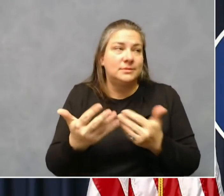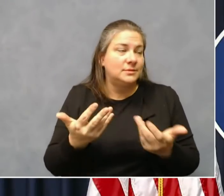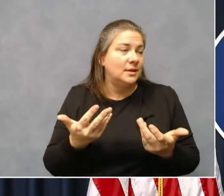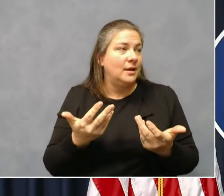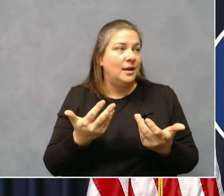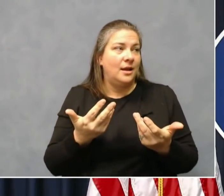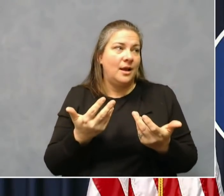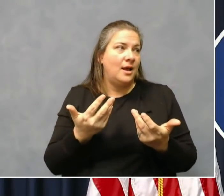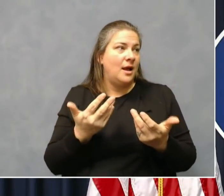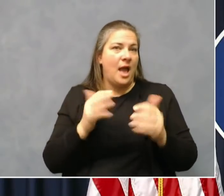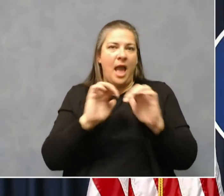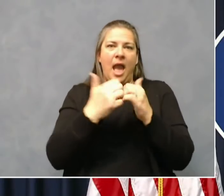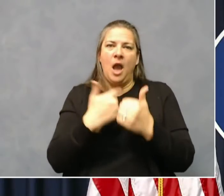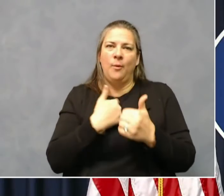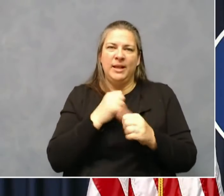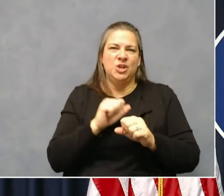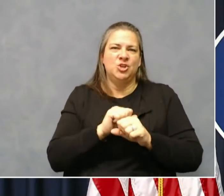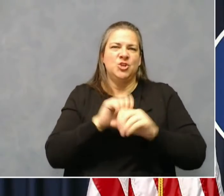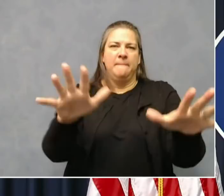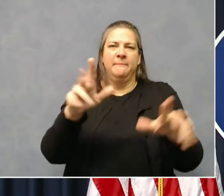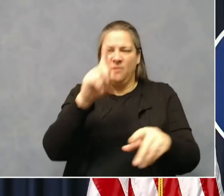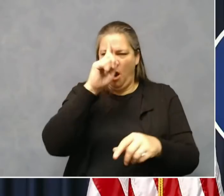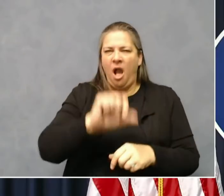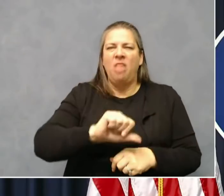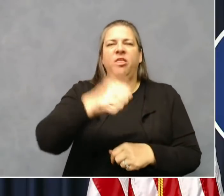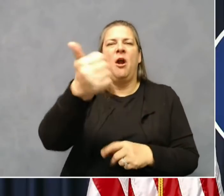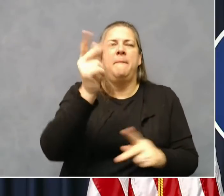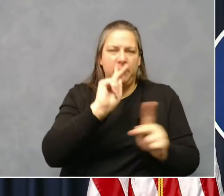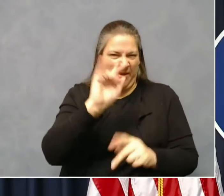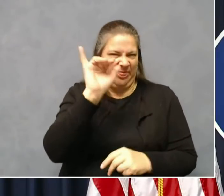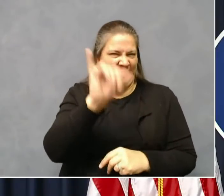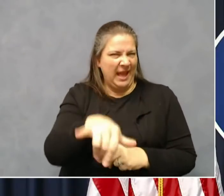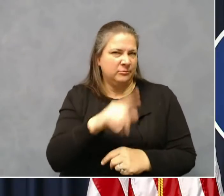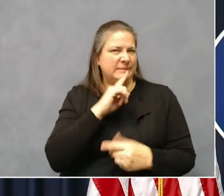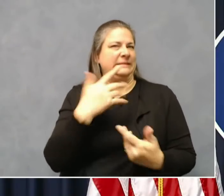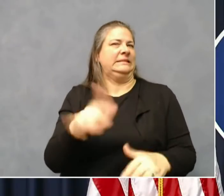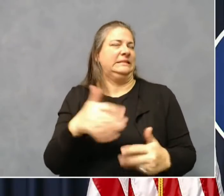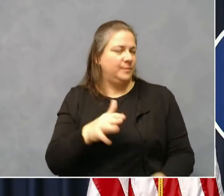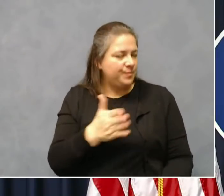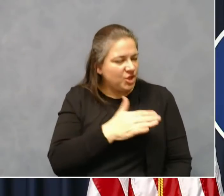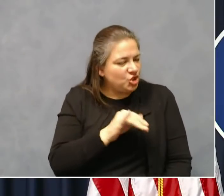the vaccine to other populations. Josh James from WUKY.